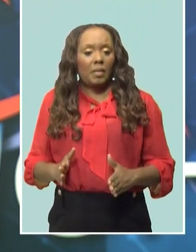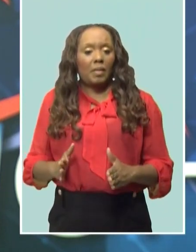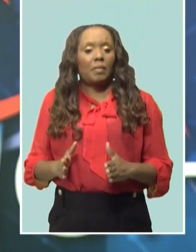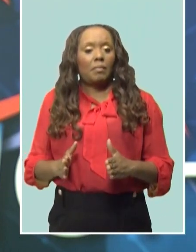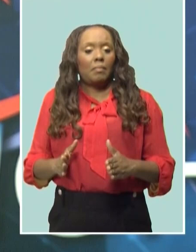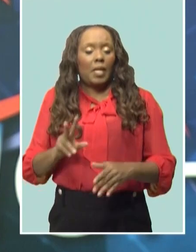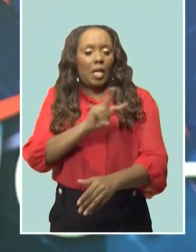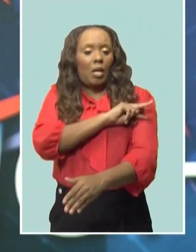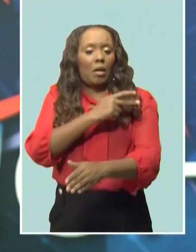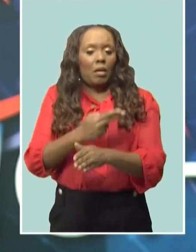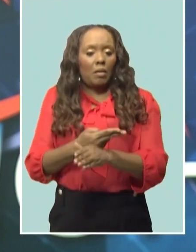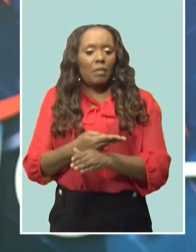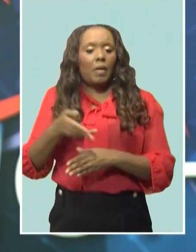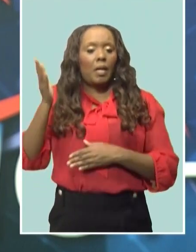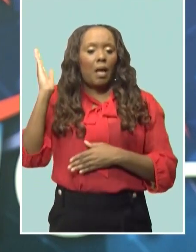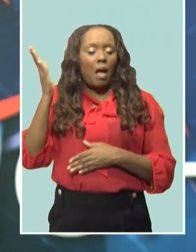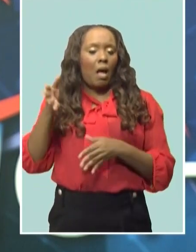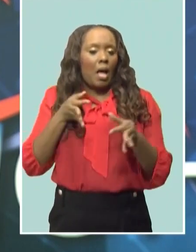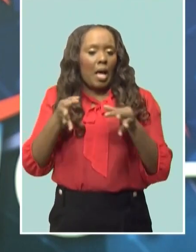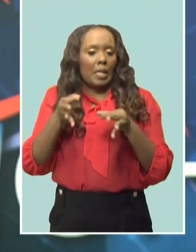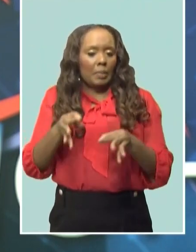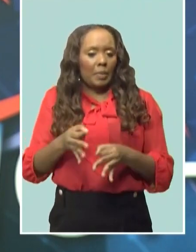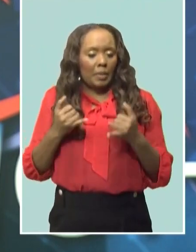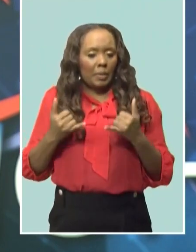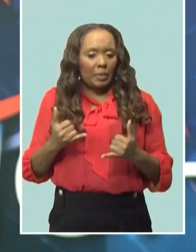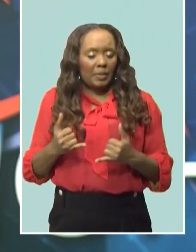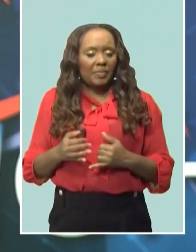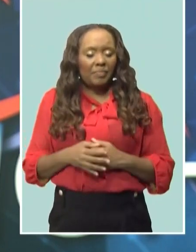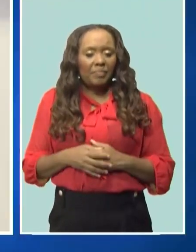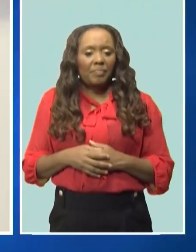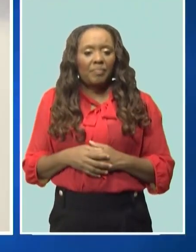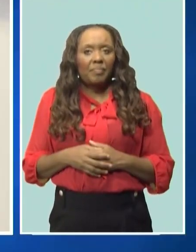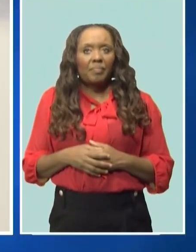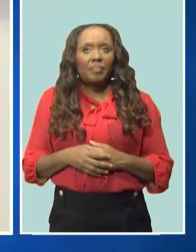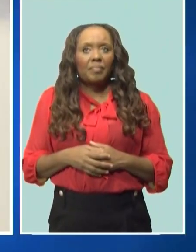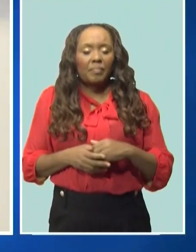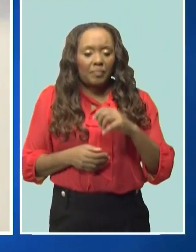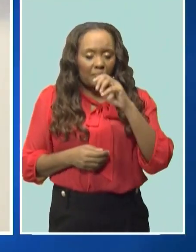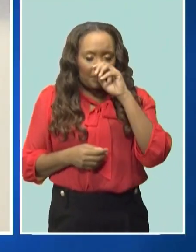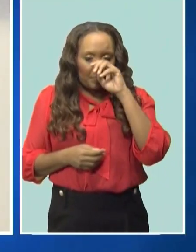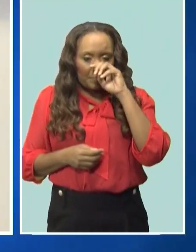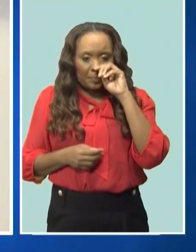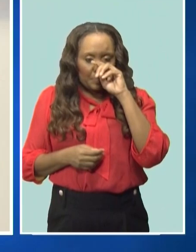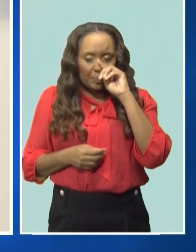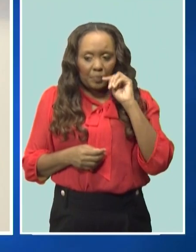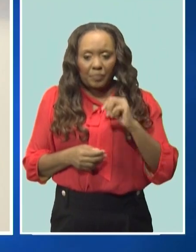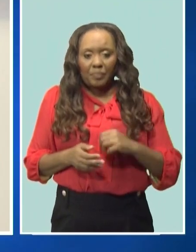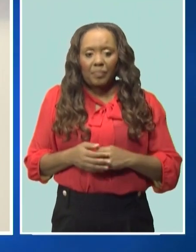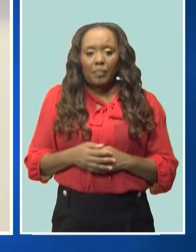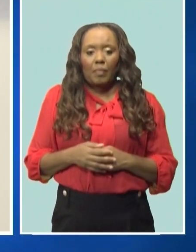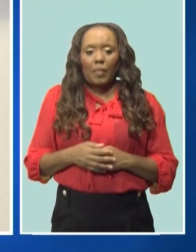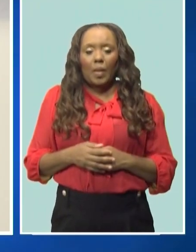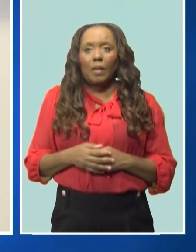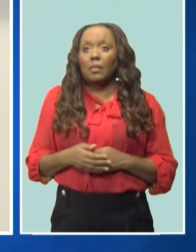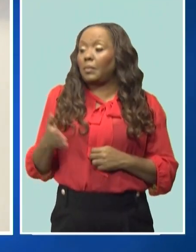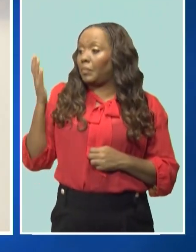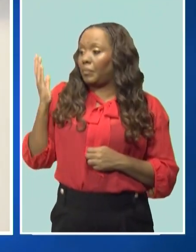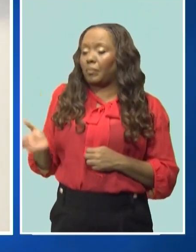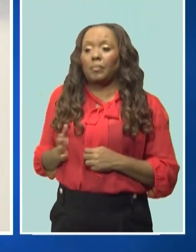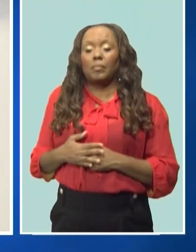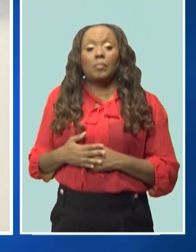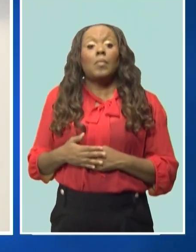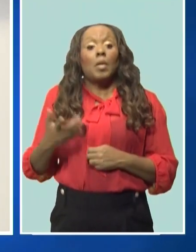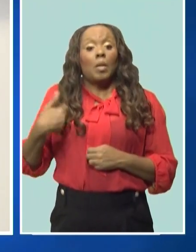at today's post-cabinet press conference. It allows us to determine, having put in the information, where people are